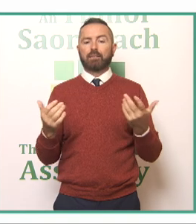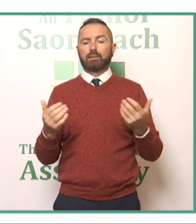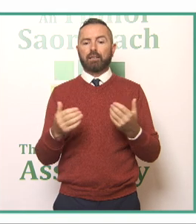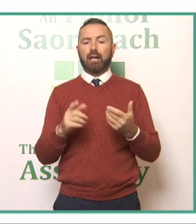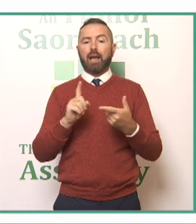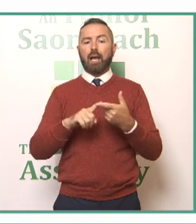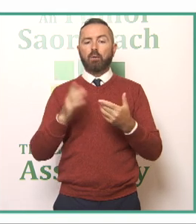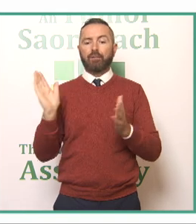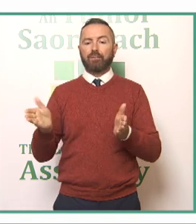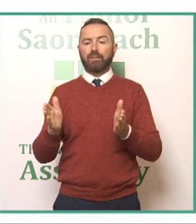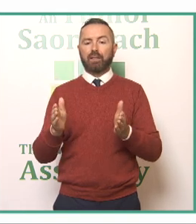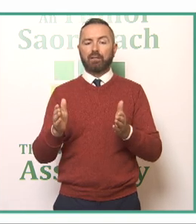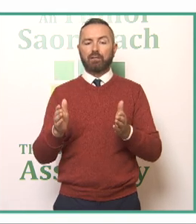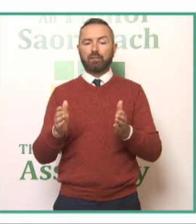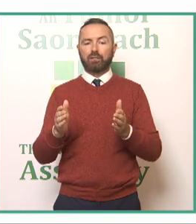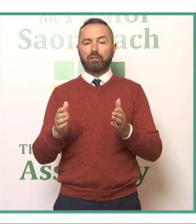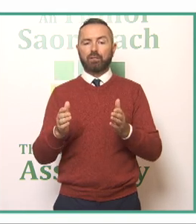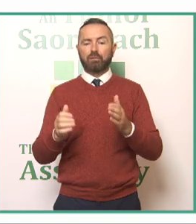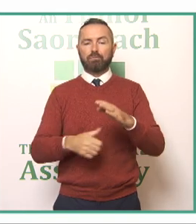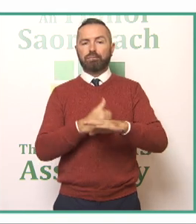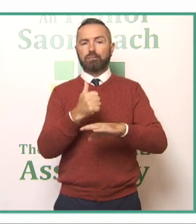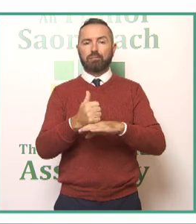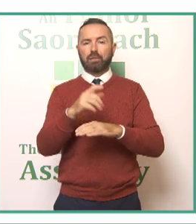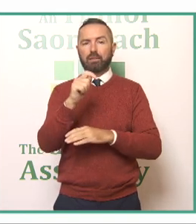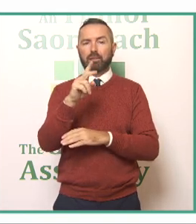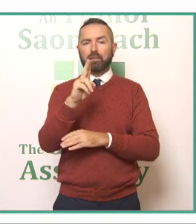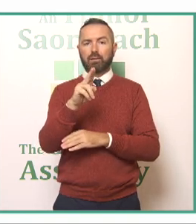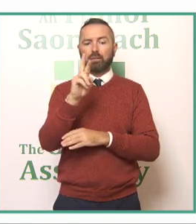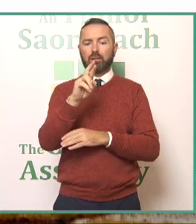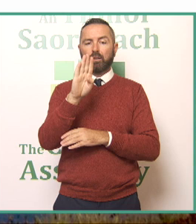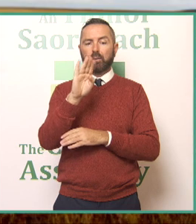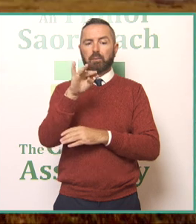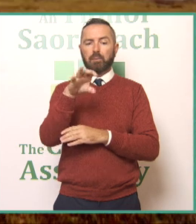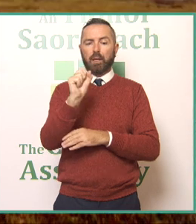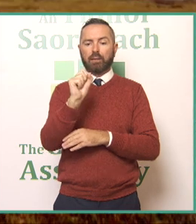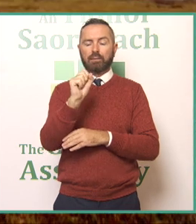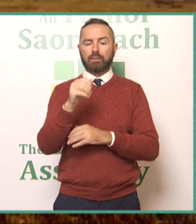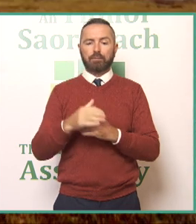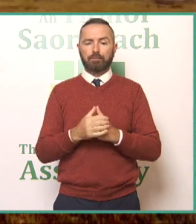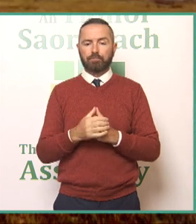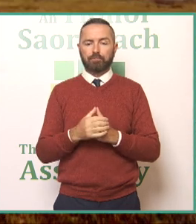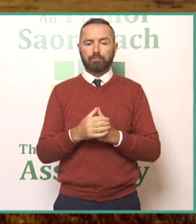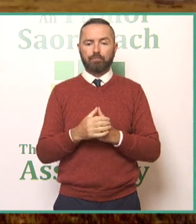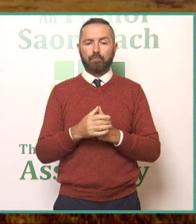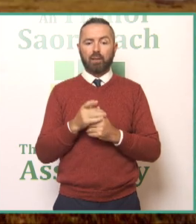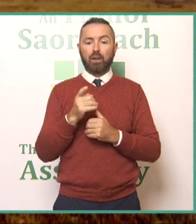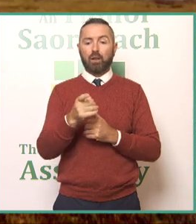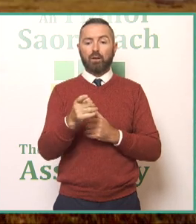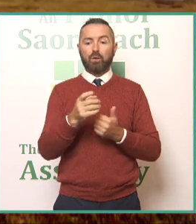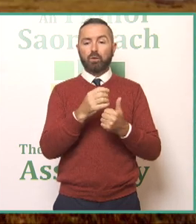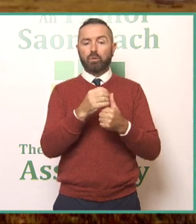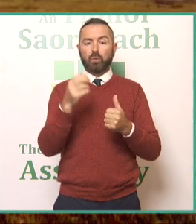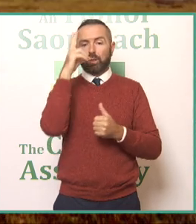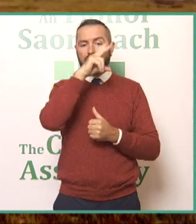we have planted our peatlands with turbines from an energy perspective. And those remaining